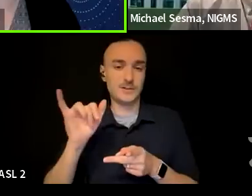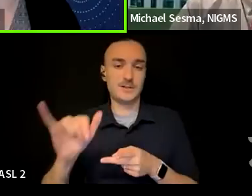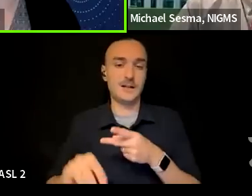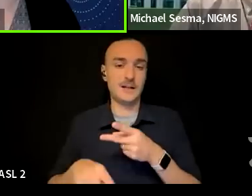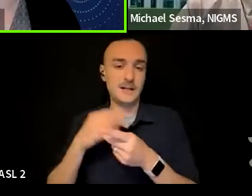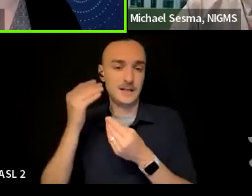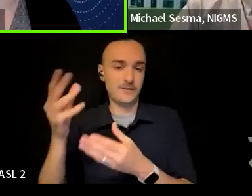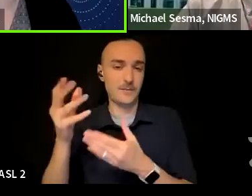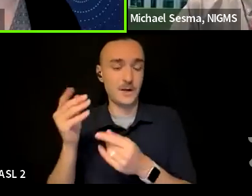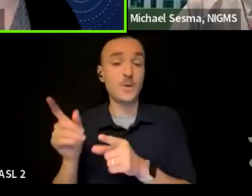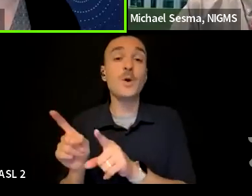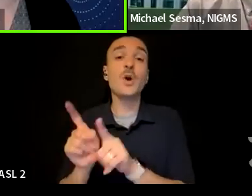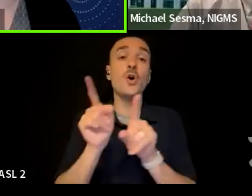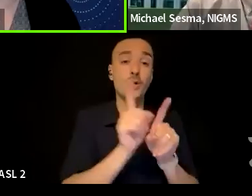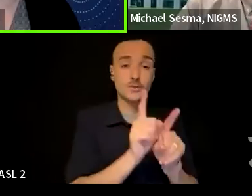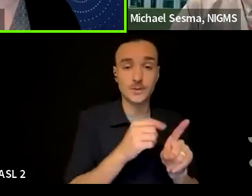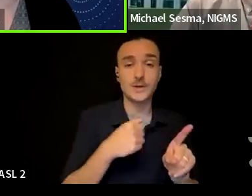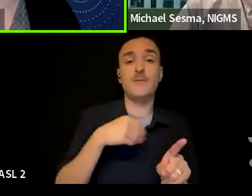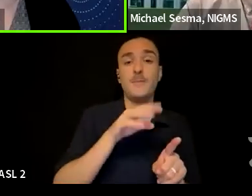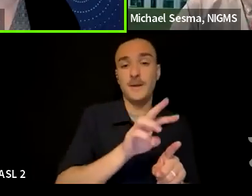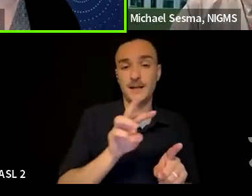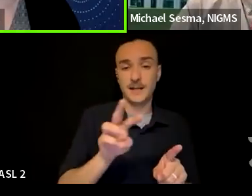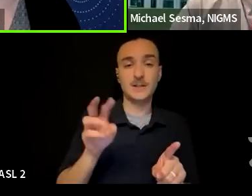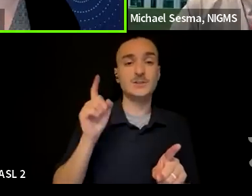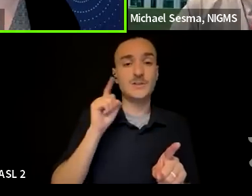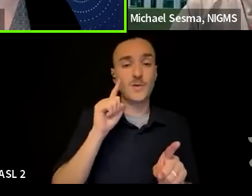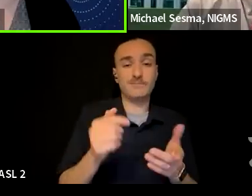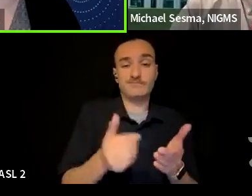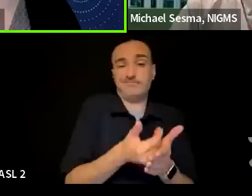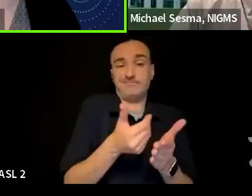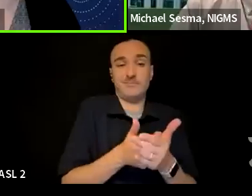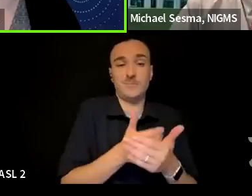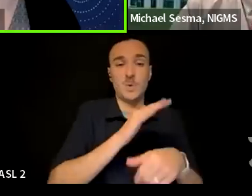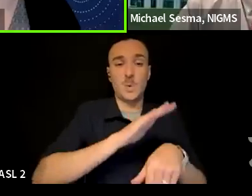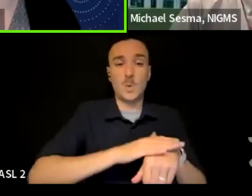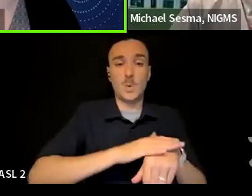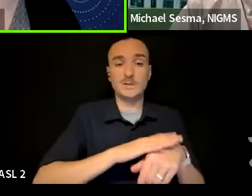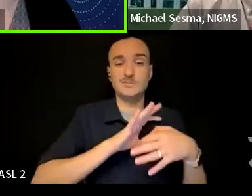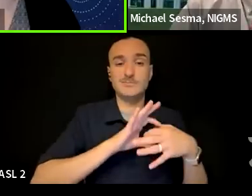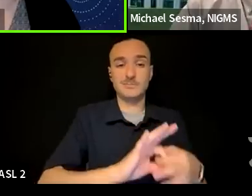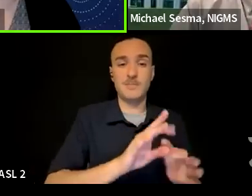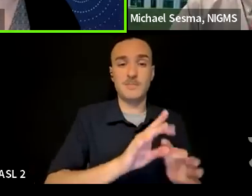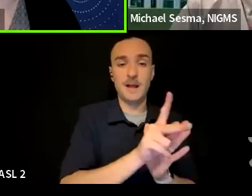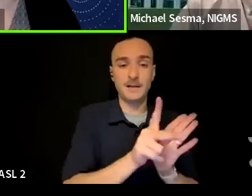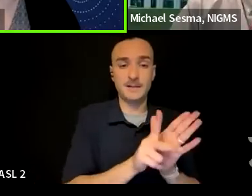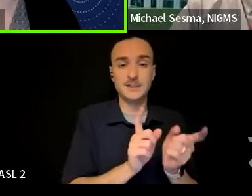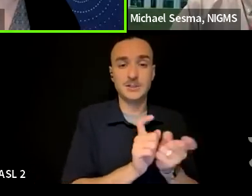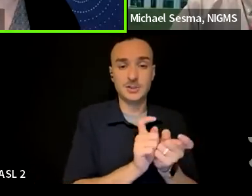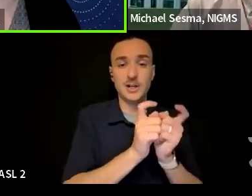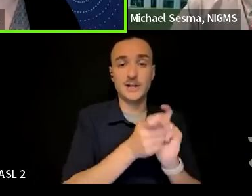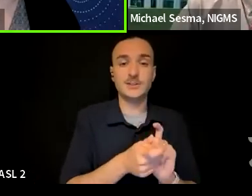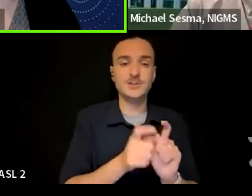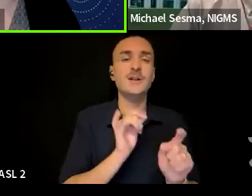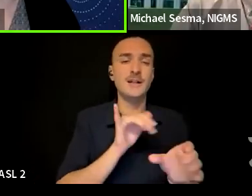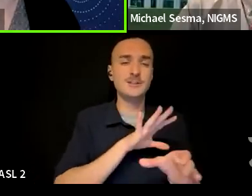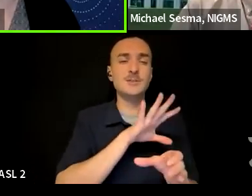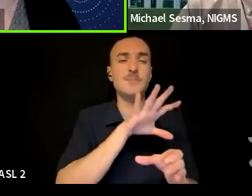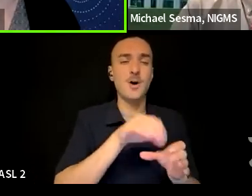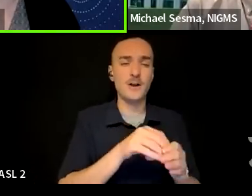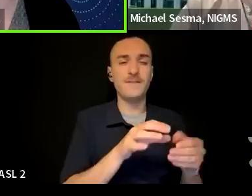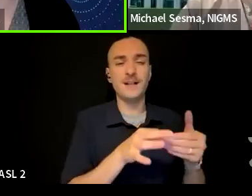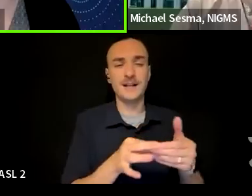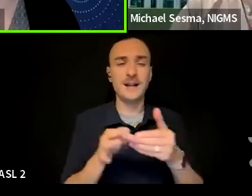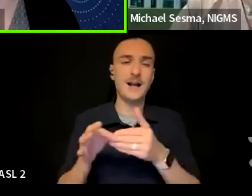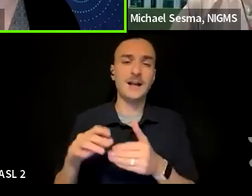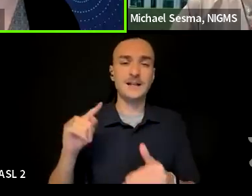that highlights any notices of policy change. And that is also part of our NIH Guide Table of Contents newsletter that